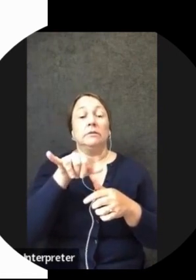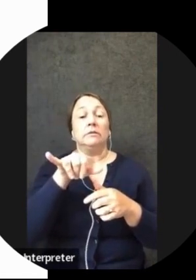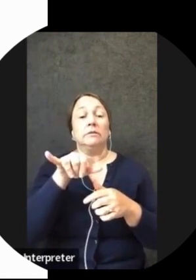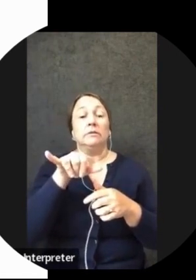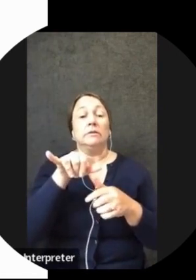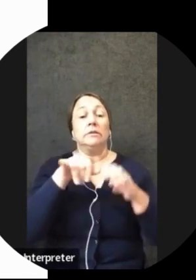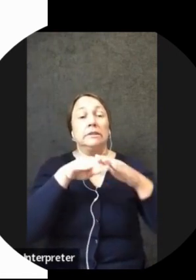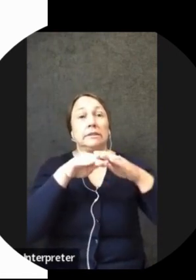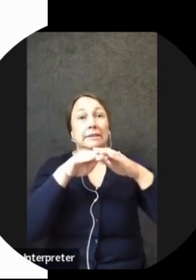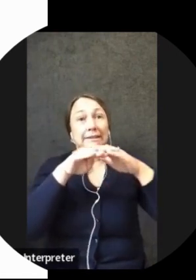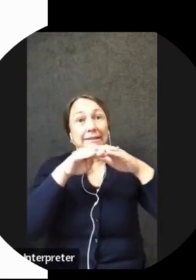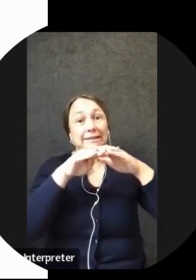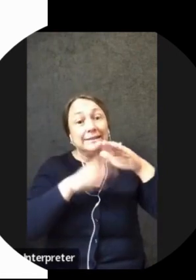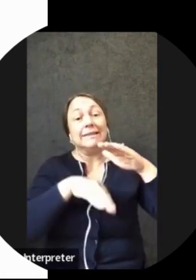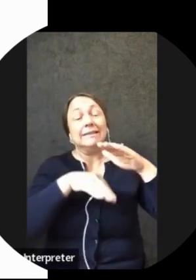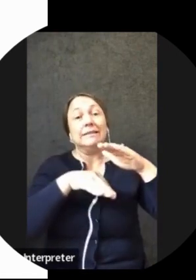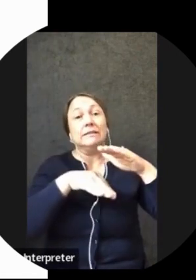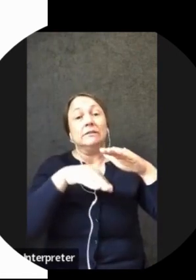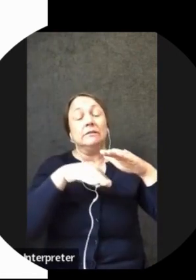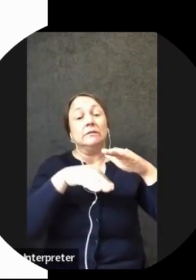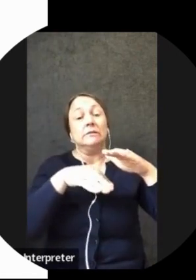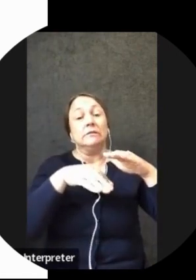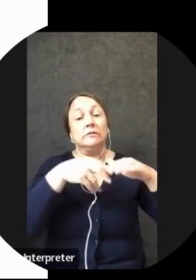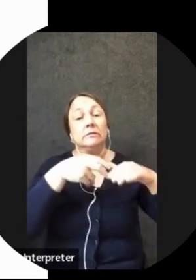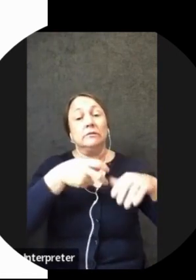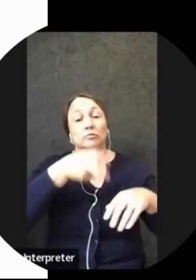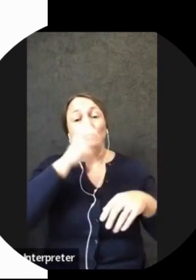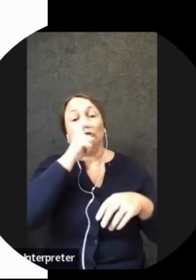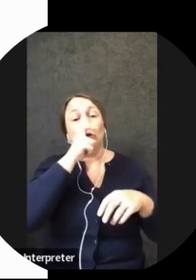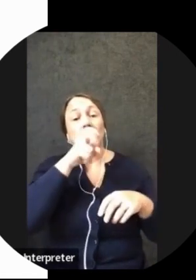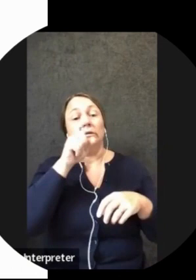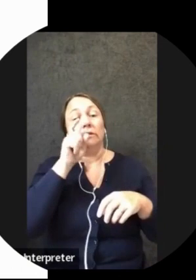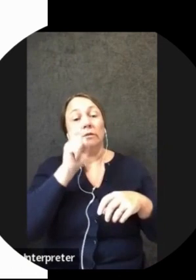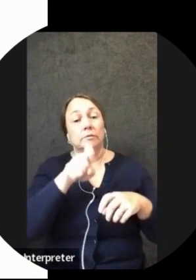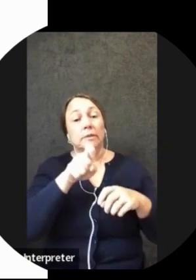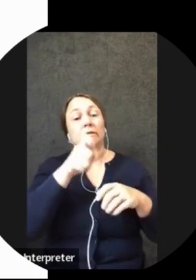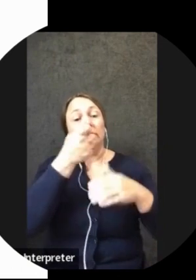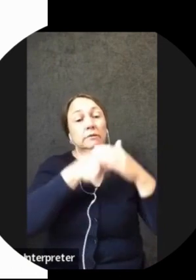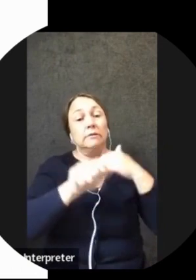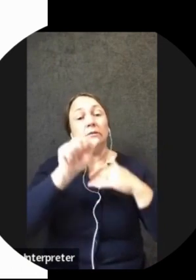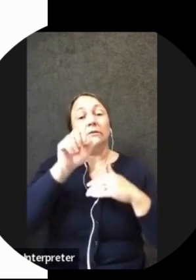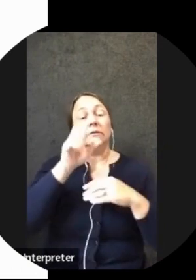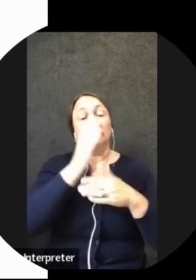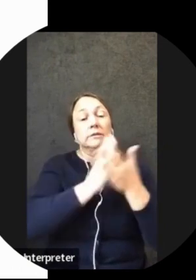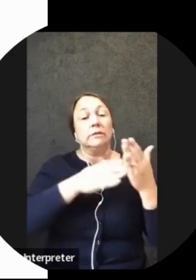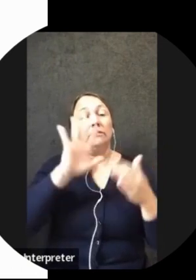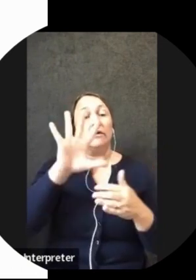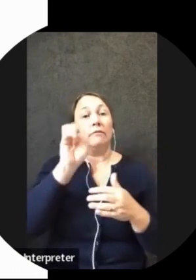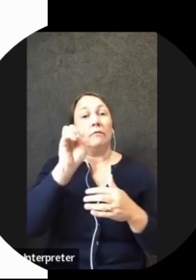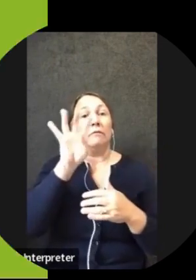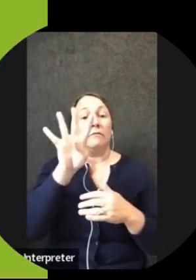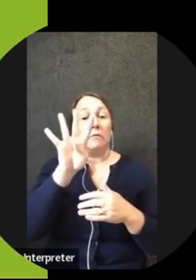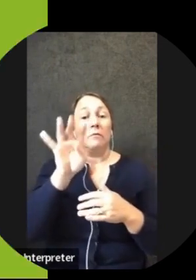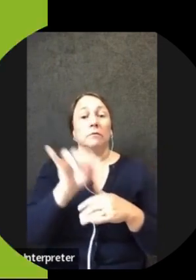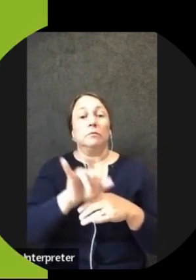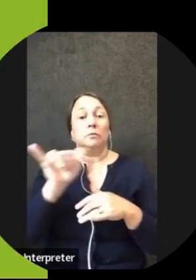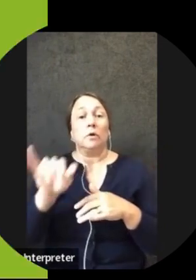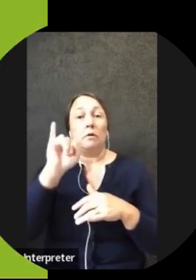environment, and discipline apply under Section 504 as well as under the IDEA.